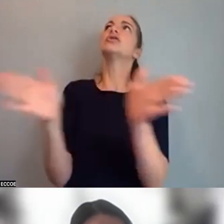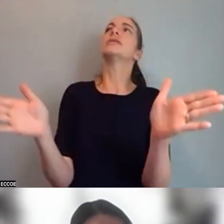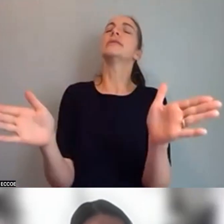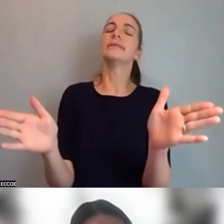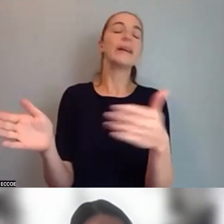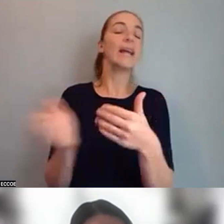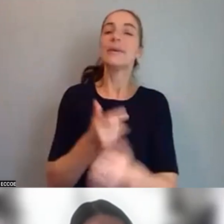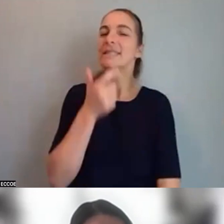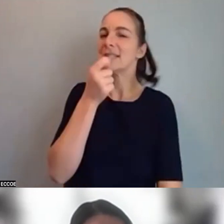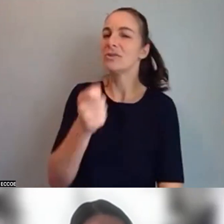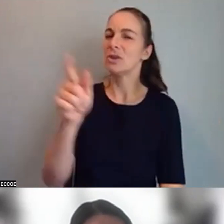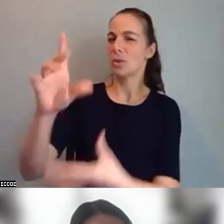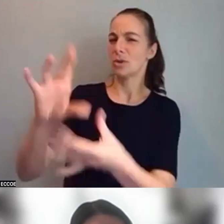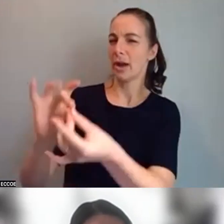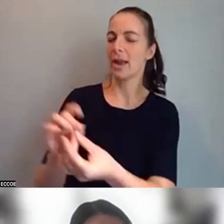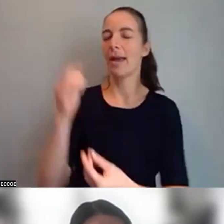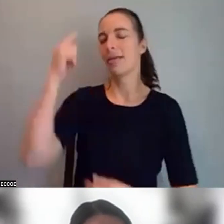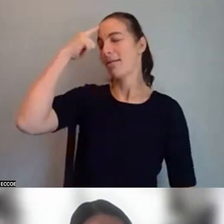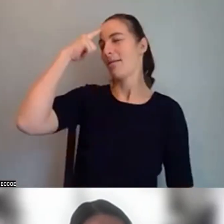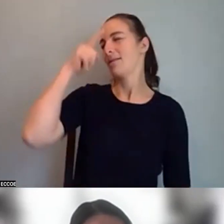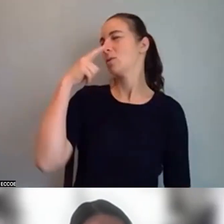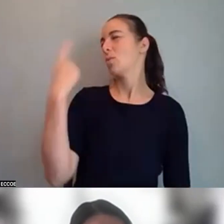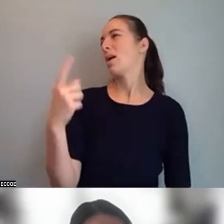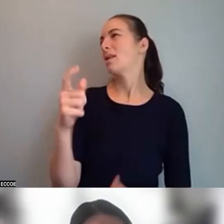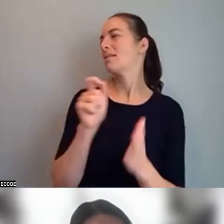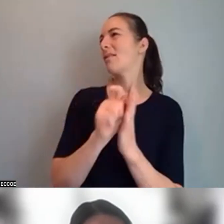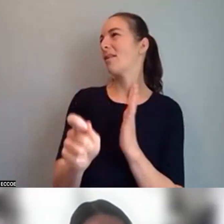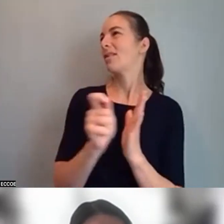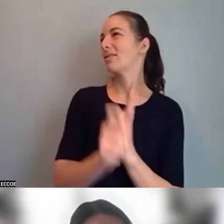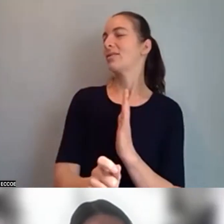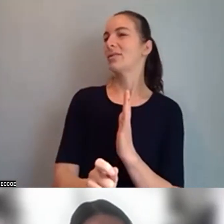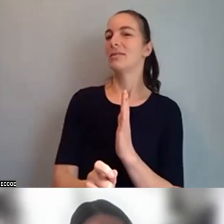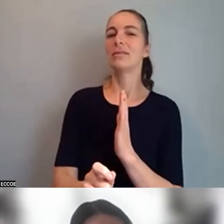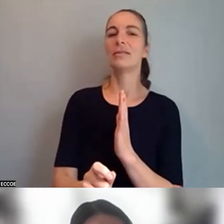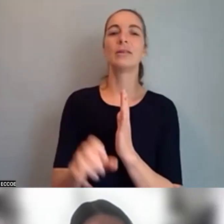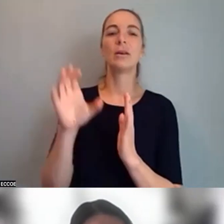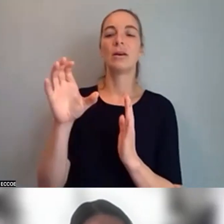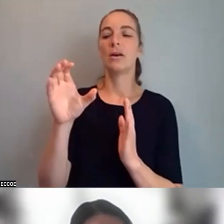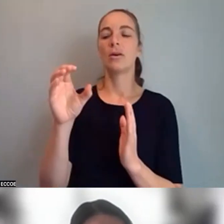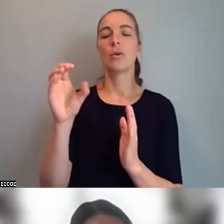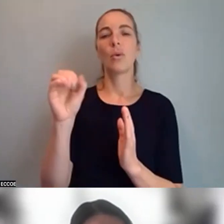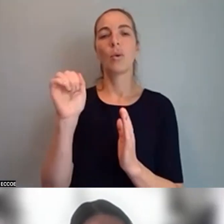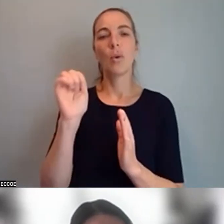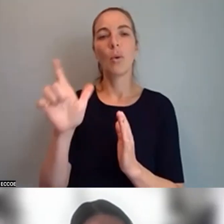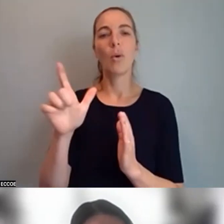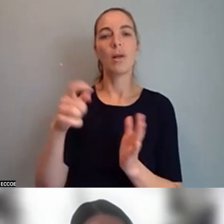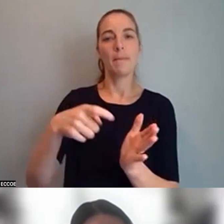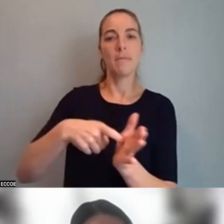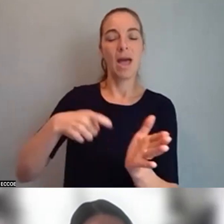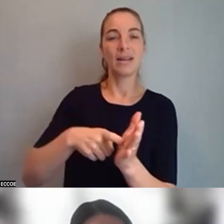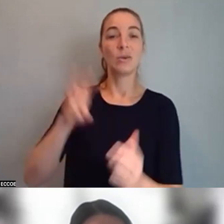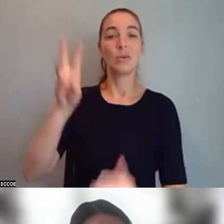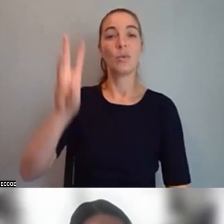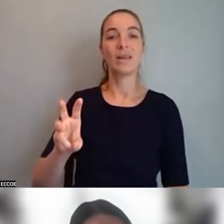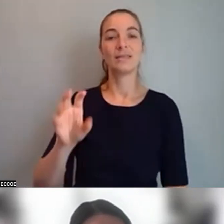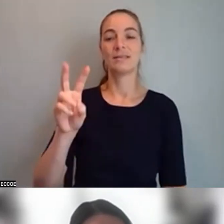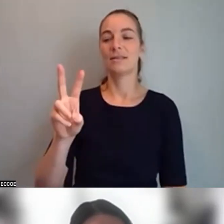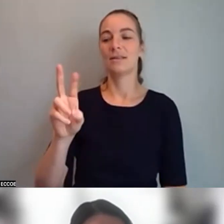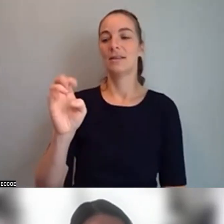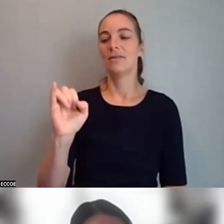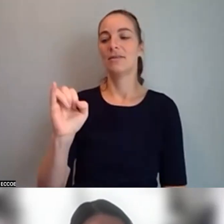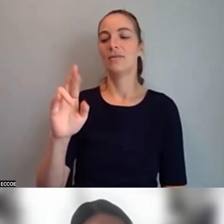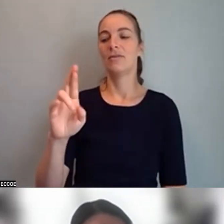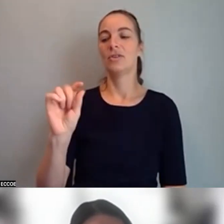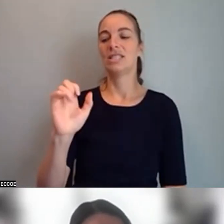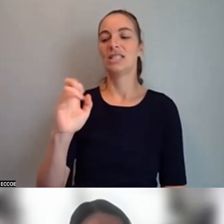Sylvia Ryerson about coal mining in West Virginia and the affective, she calls it affective identification,